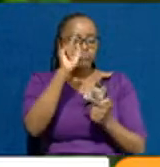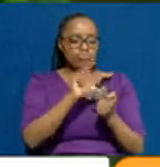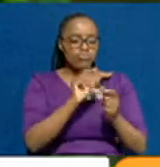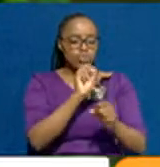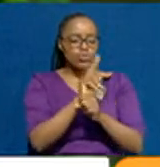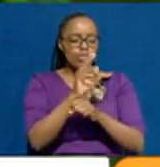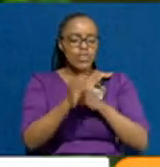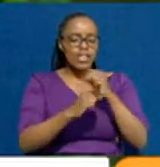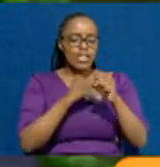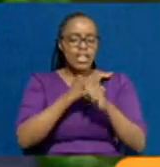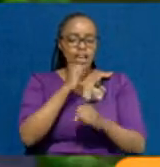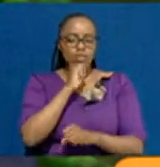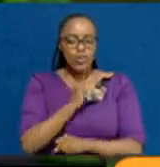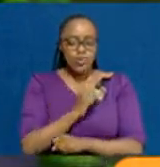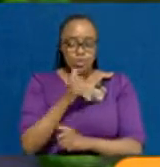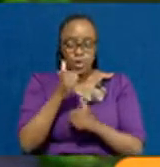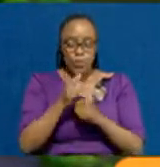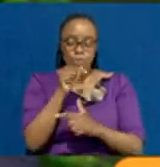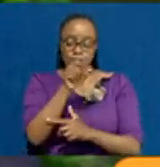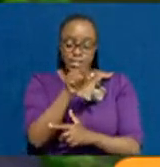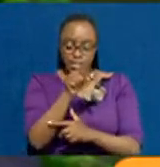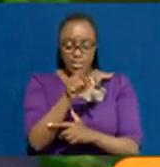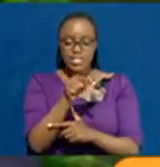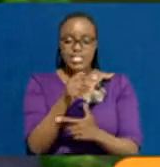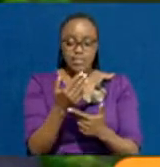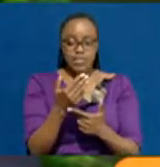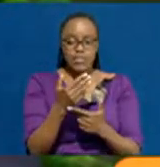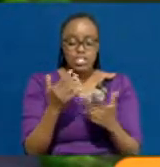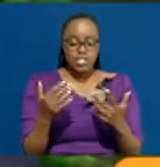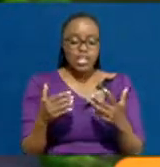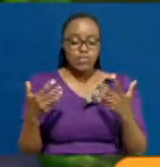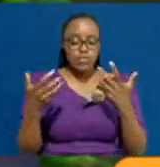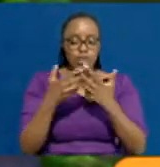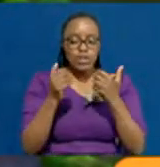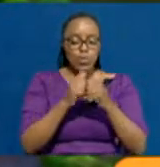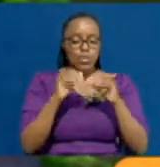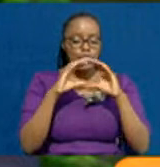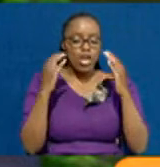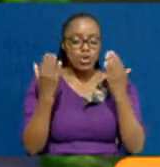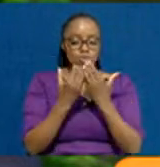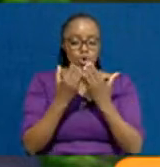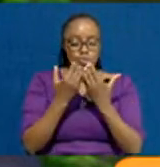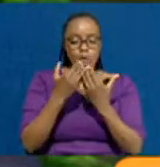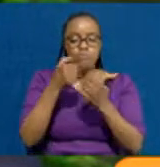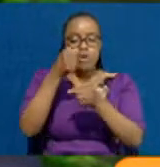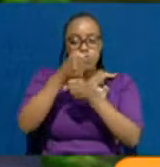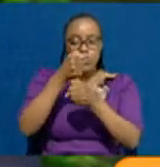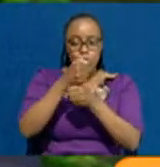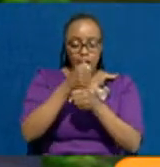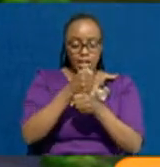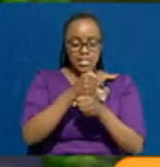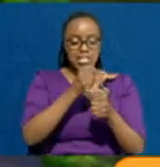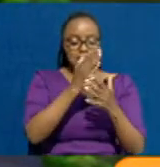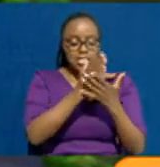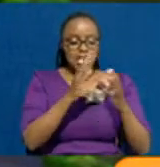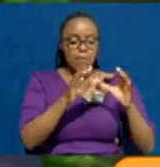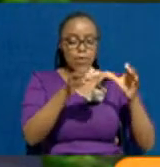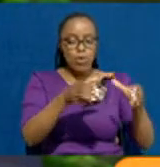years. Which is indeed in line with the global practice. In fact, in some communities, in